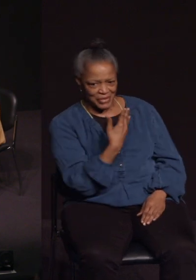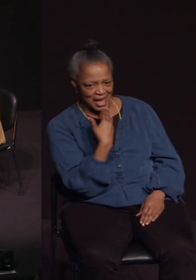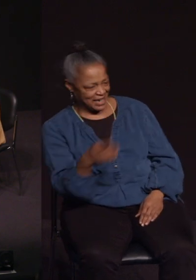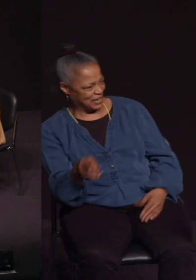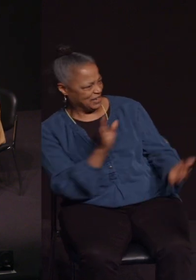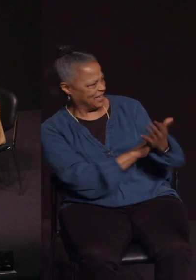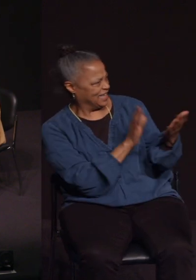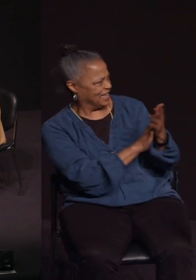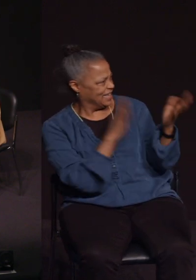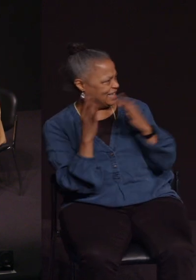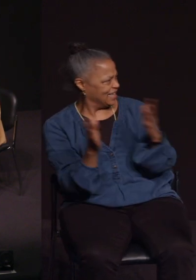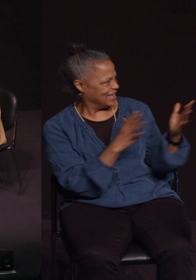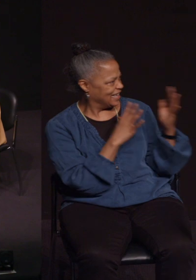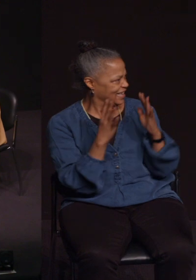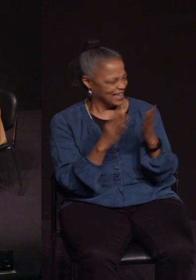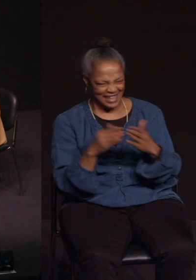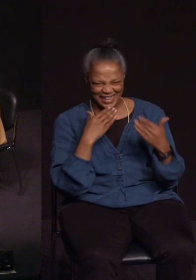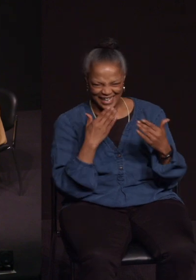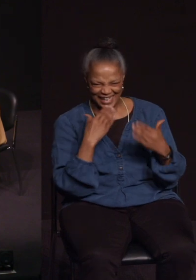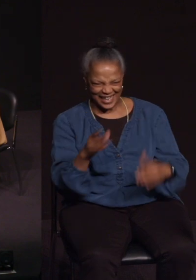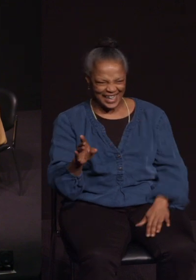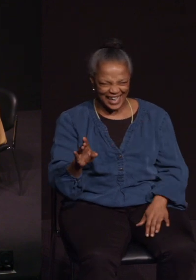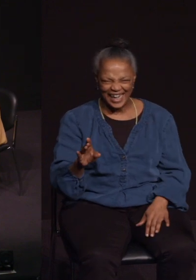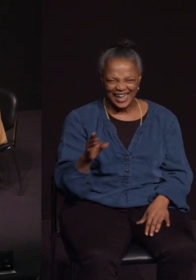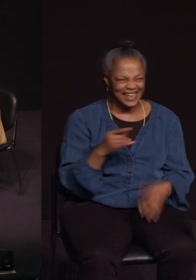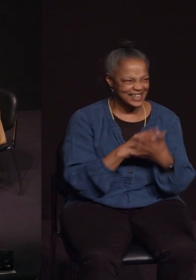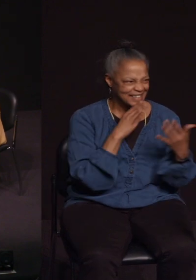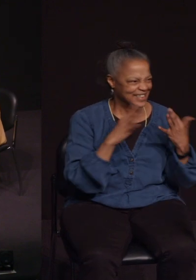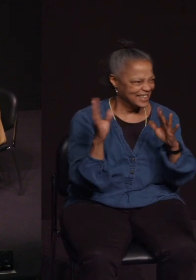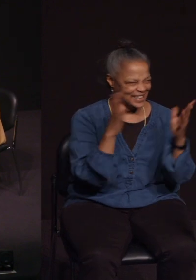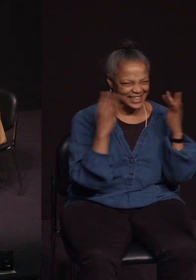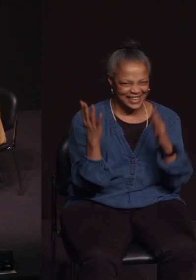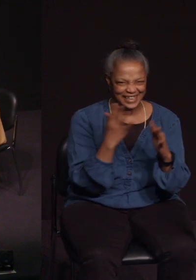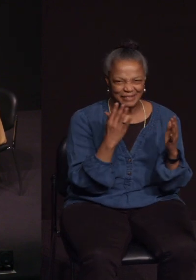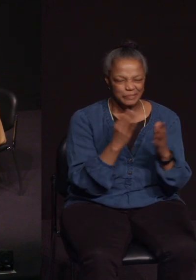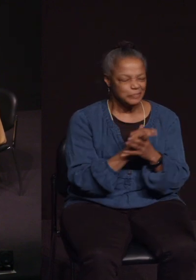and it get a wife's a break for a couple of days too.